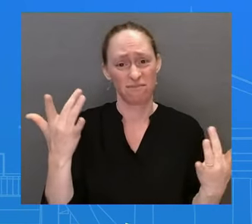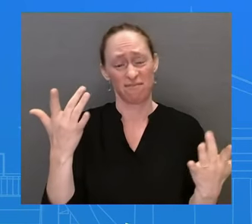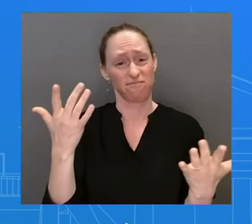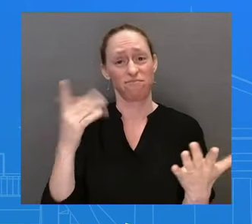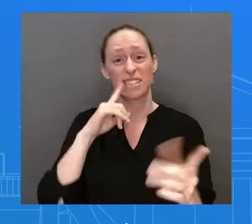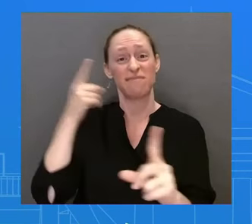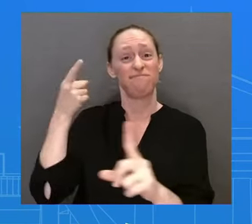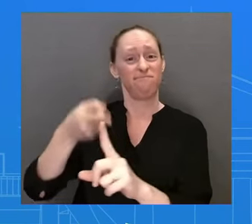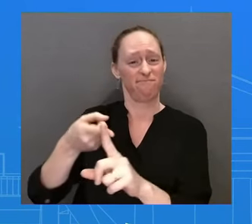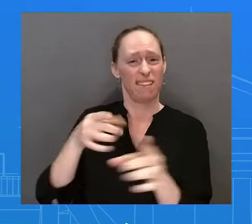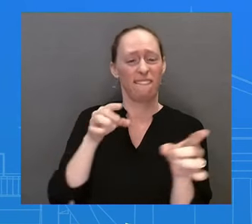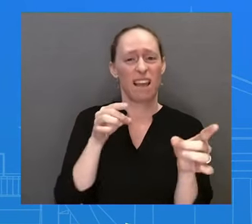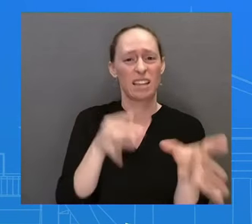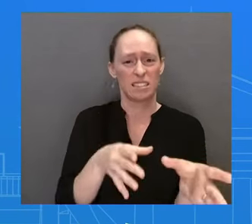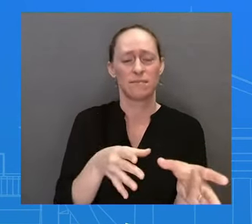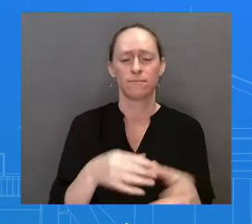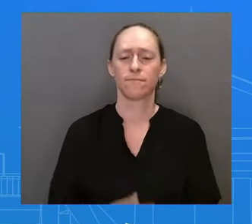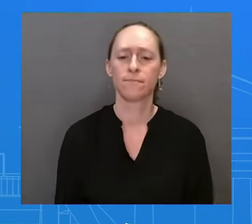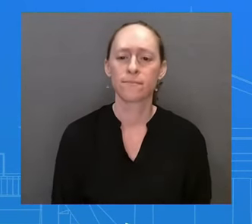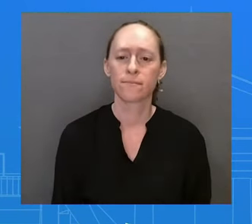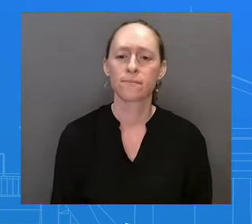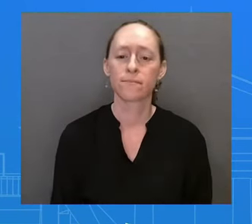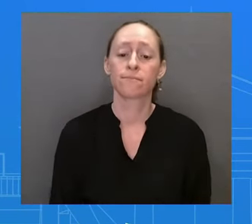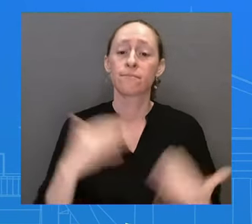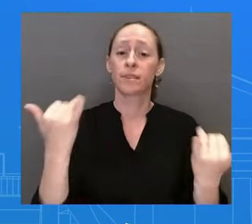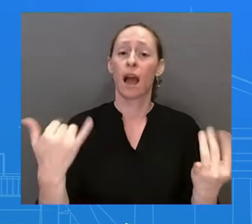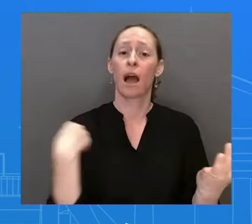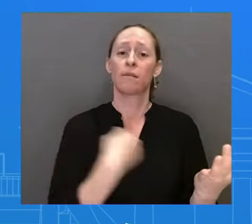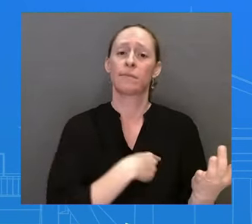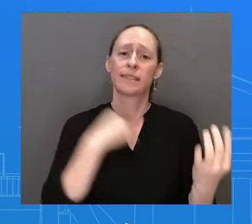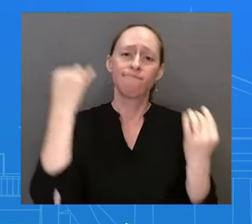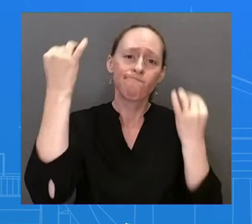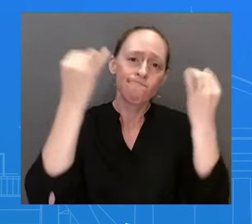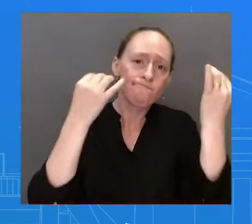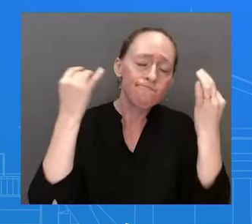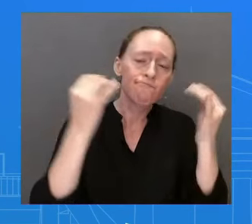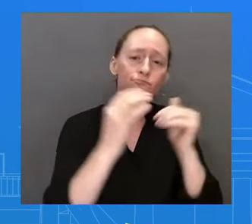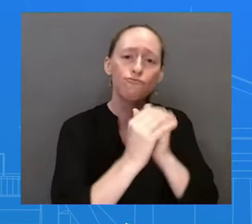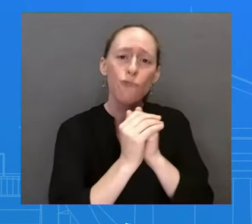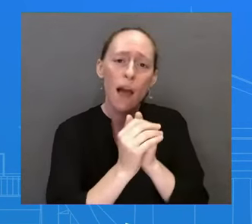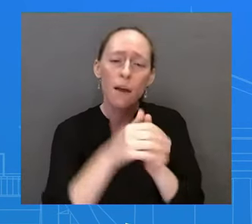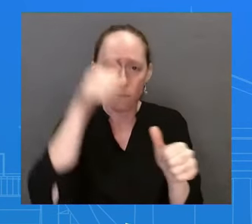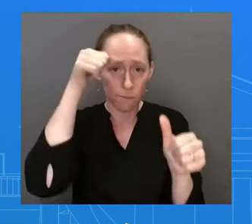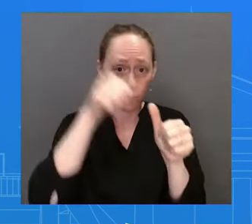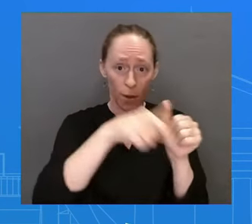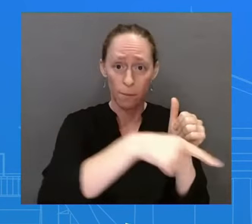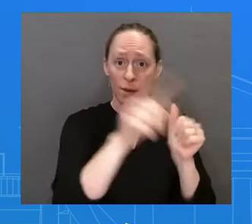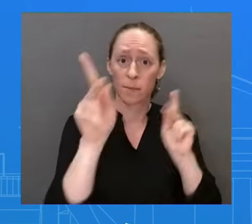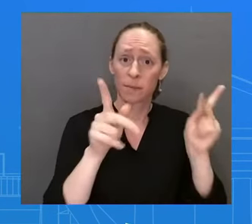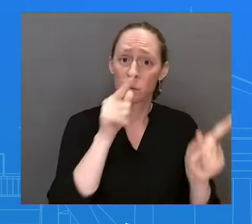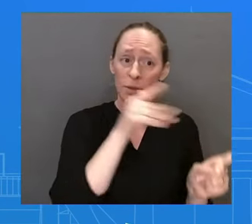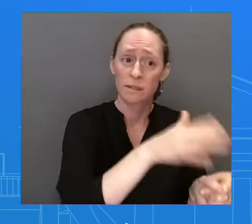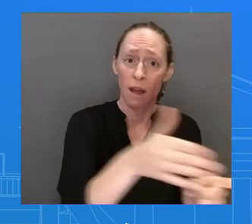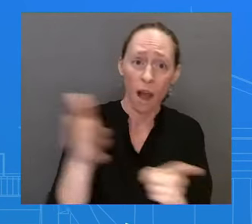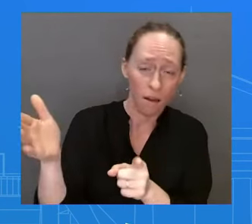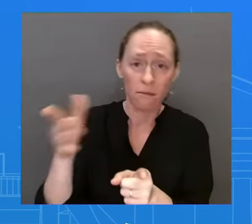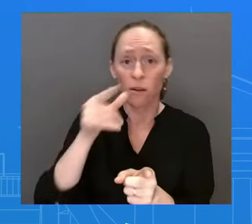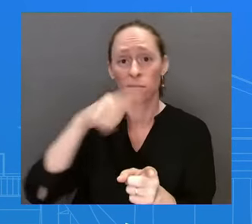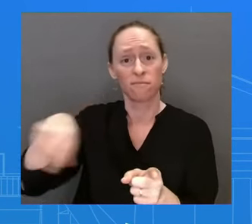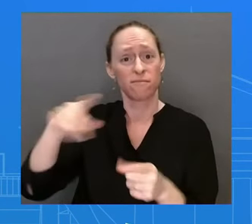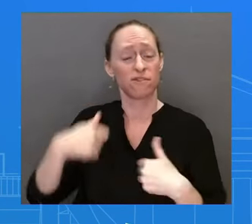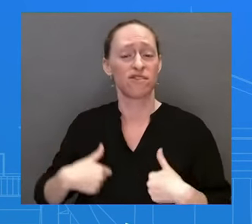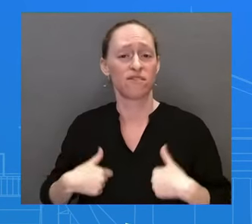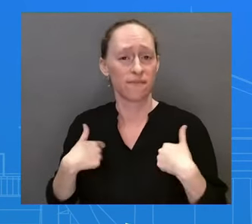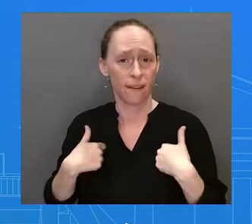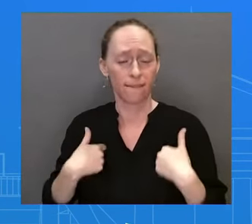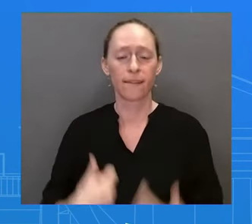still carries the trauma. In 2021, President Biden signed a bill designating Pulse nightclub as a